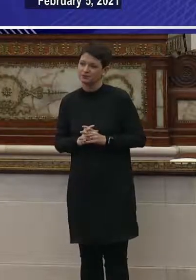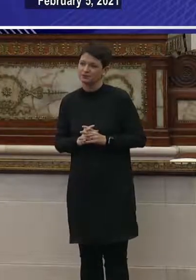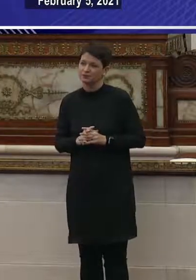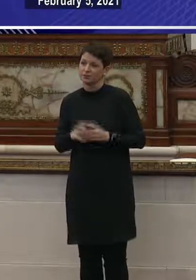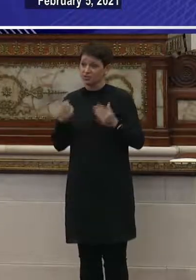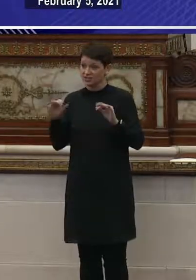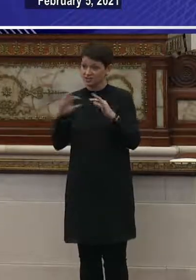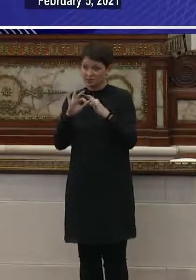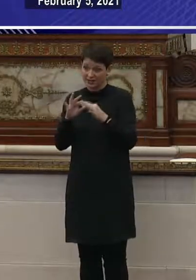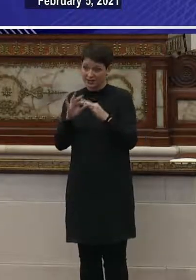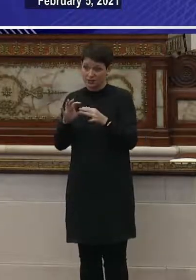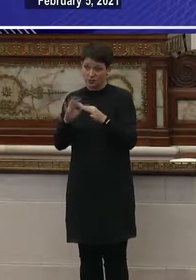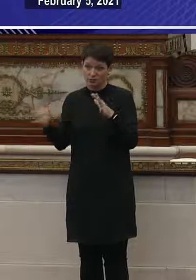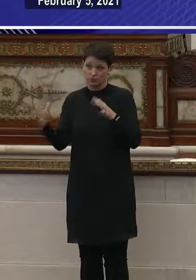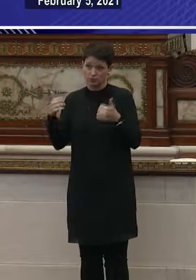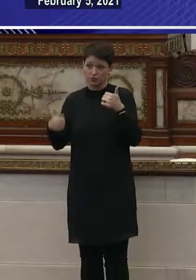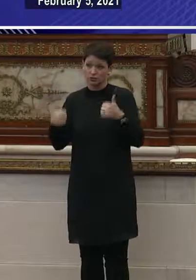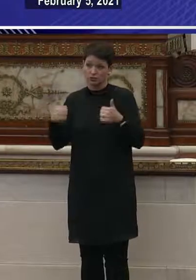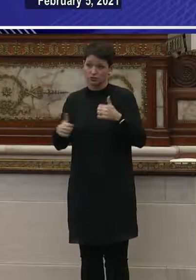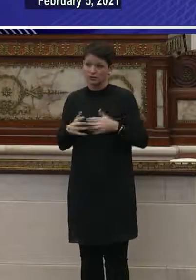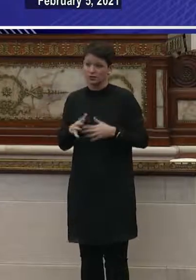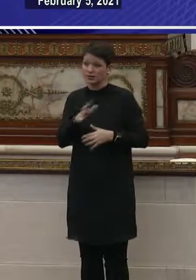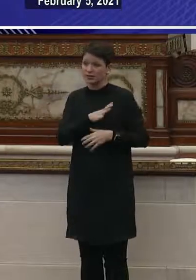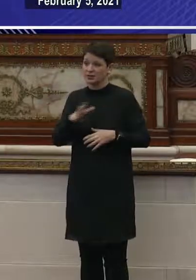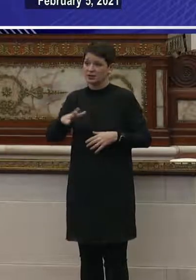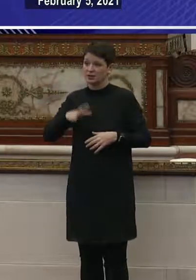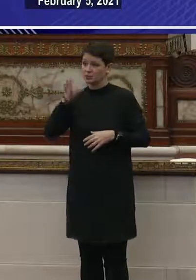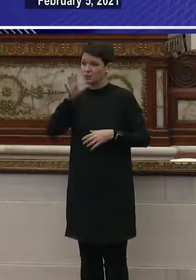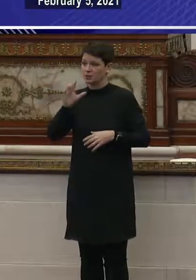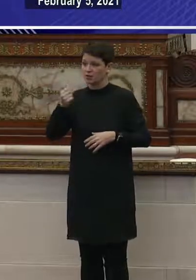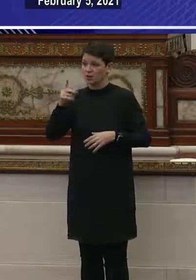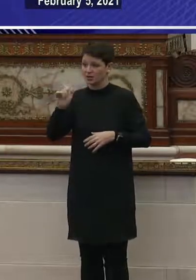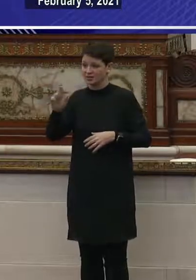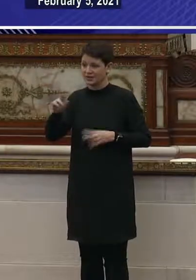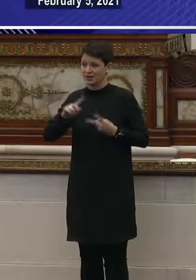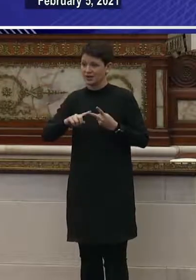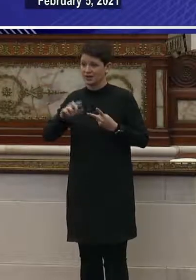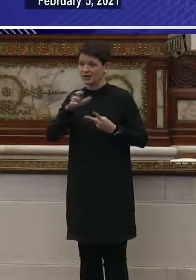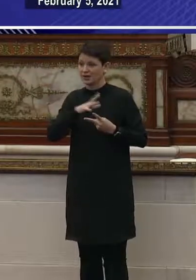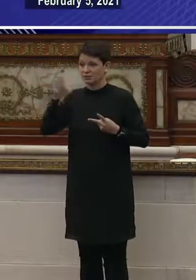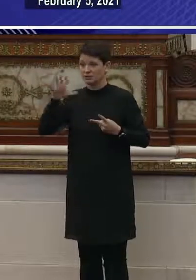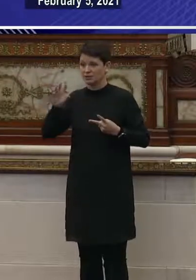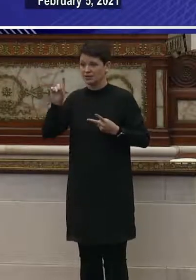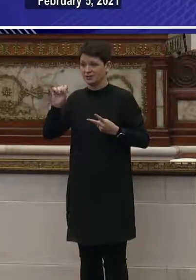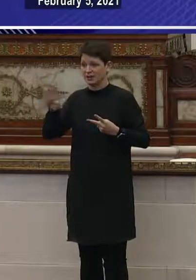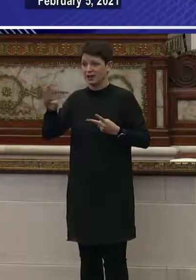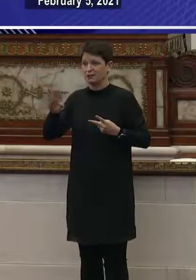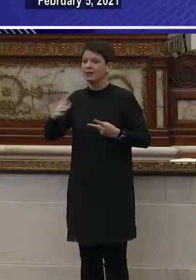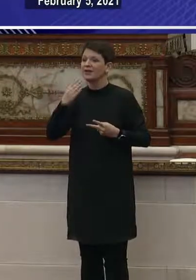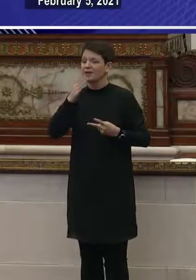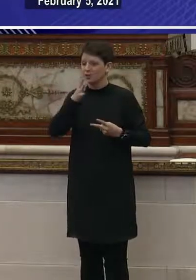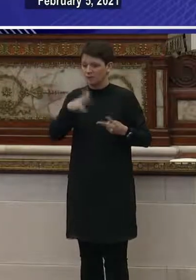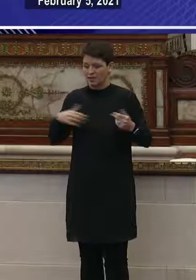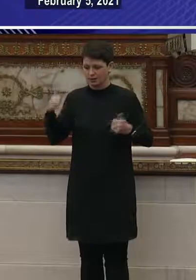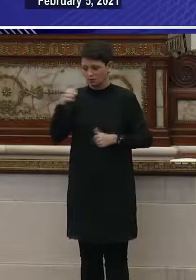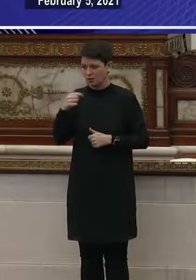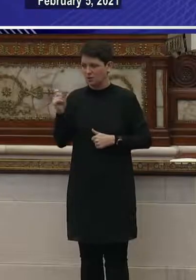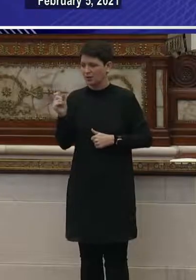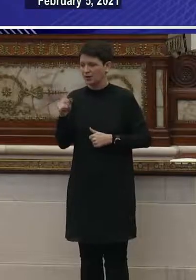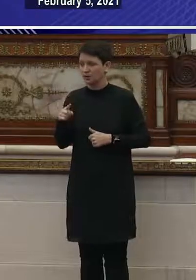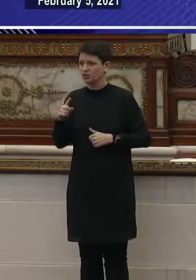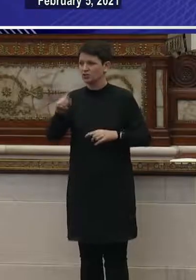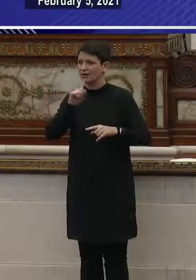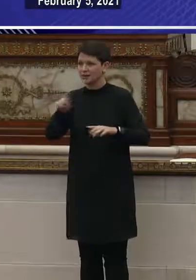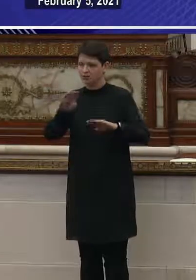Is she still with us? Councilwoman Gauthier and then Councilman Dom. Thank you, Madam Chair. My questions have